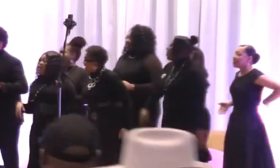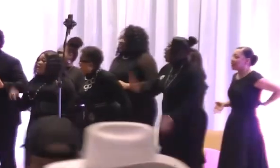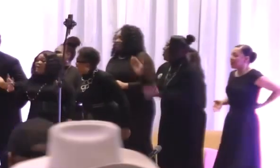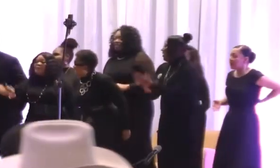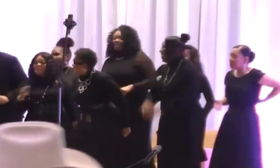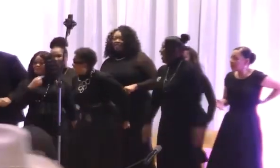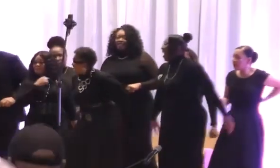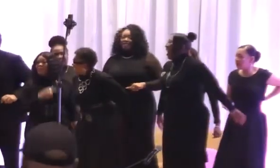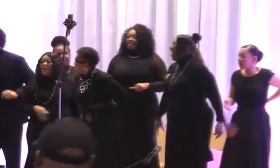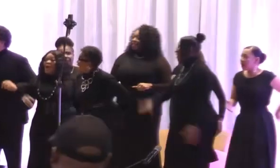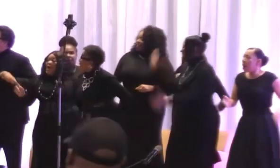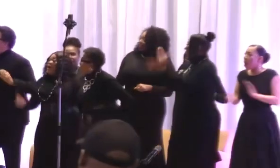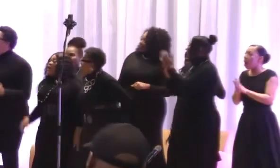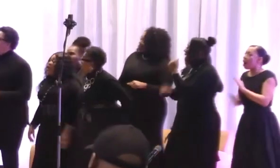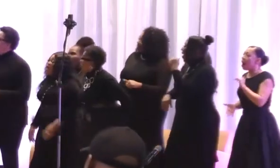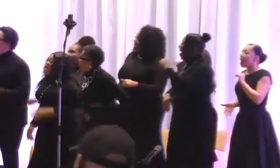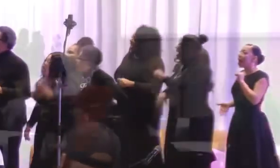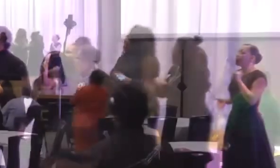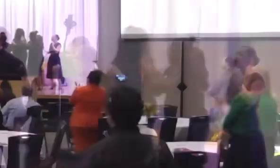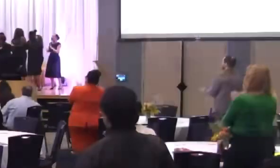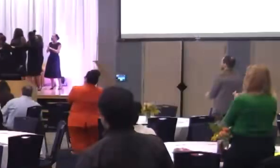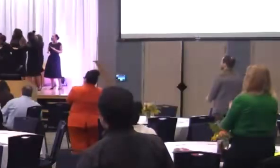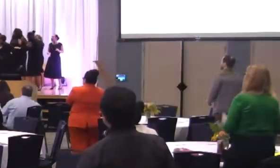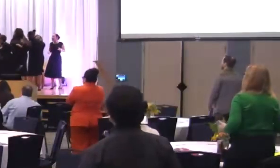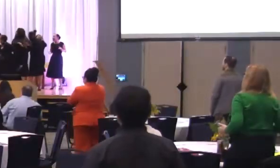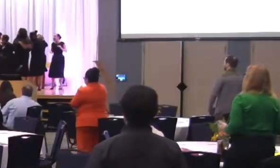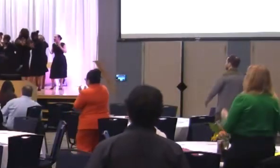It was a happy day.